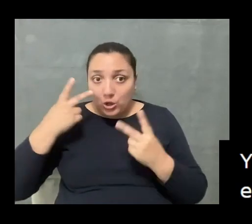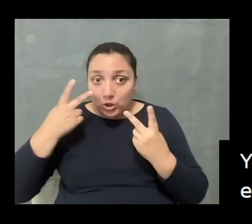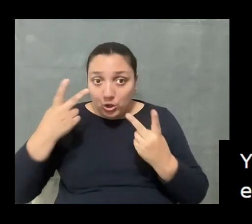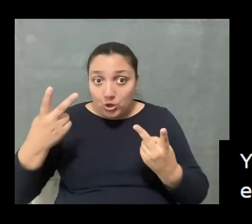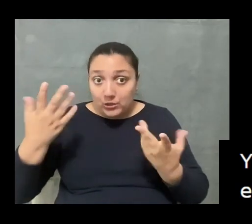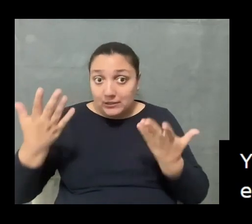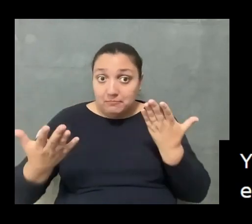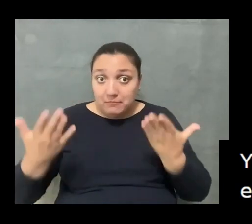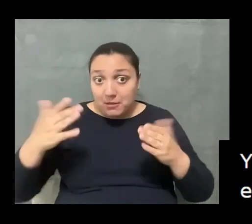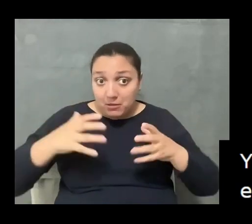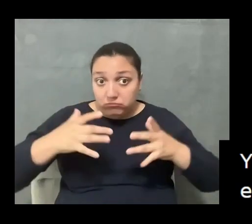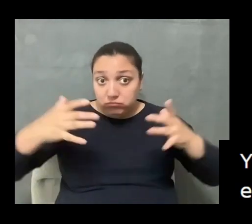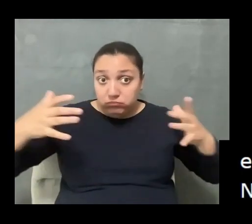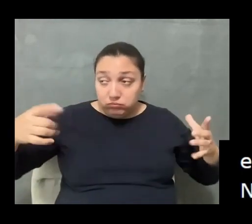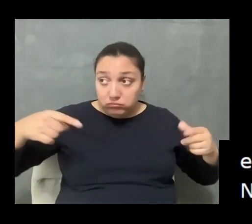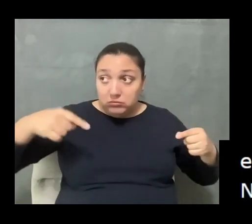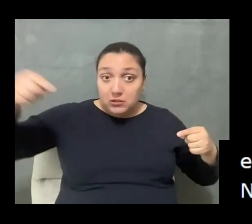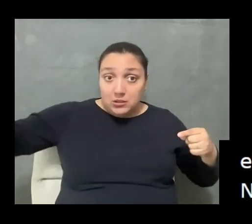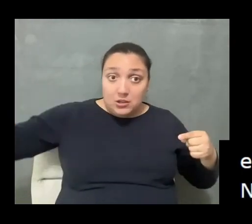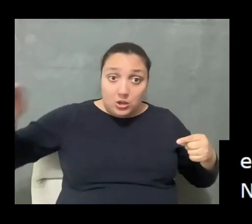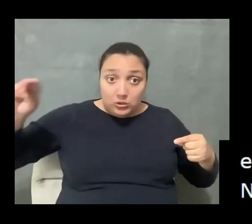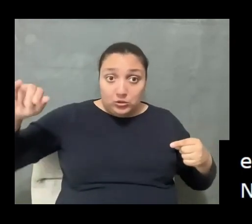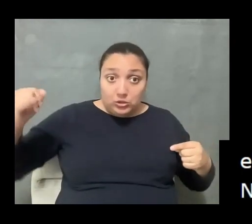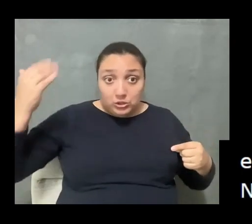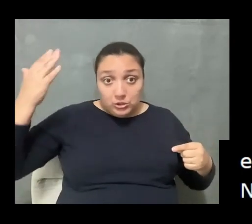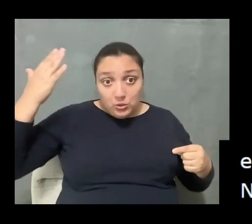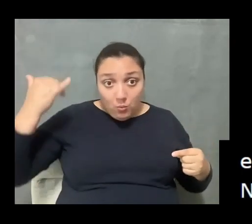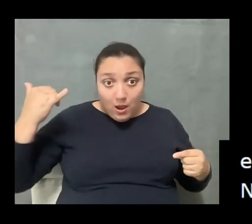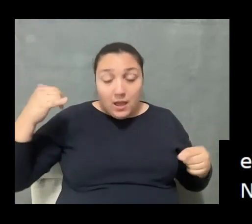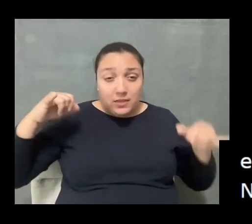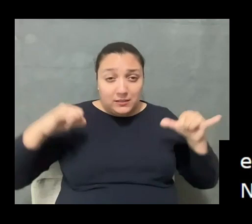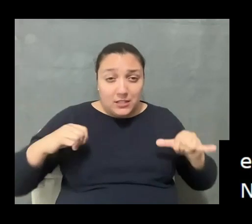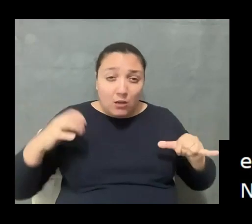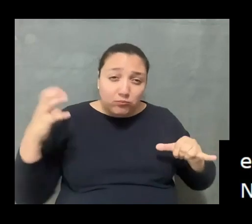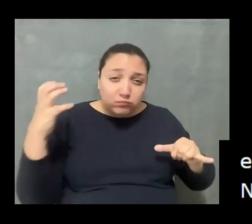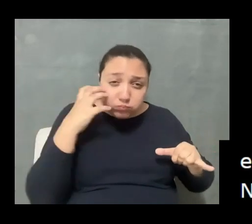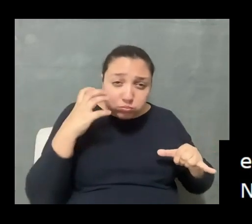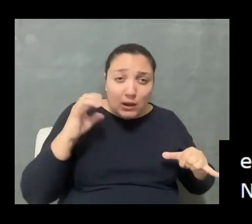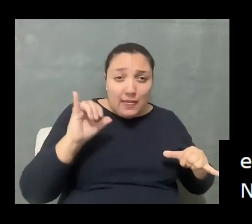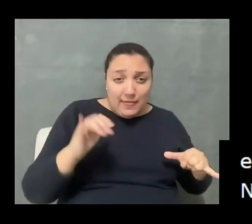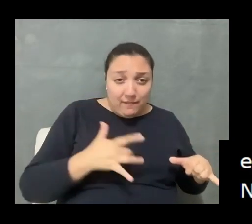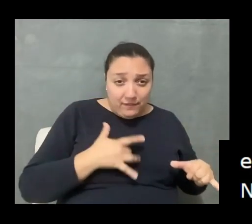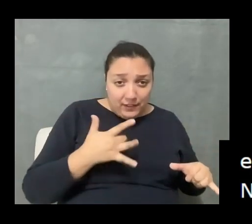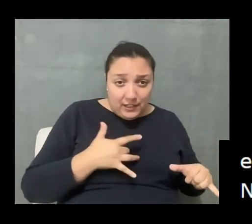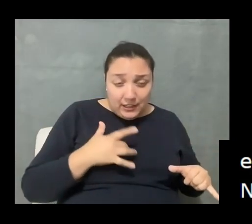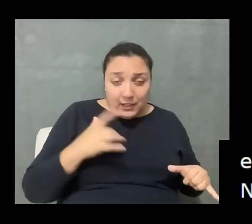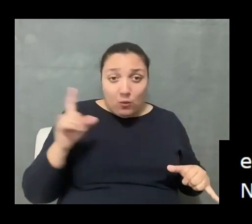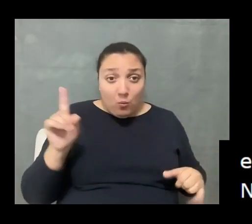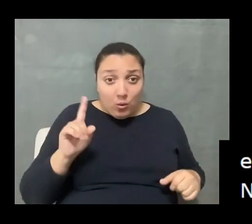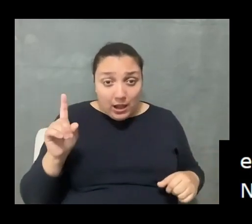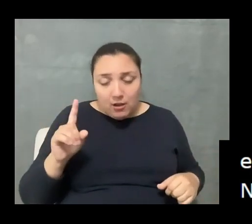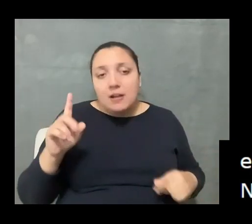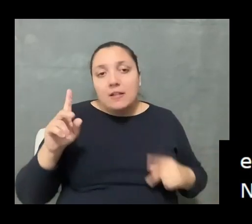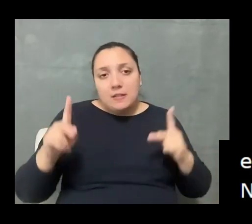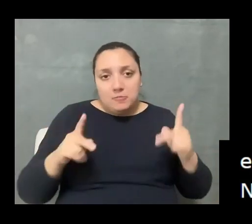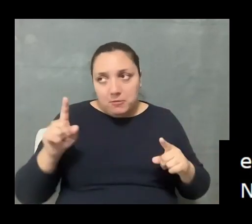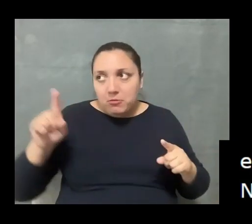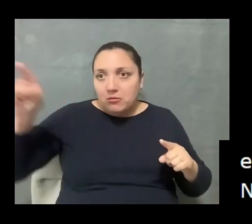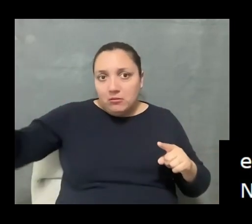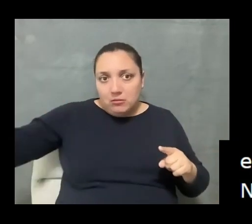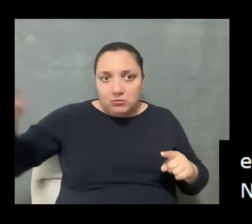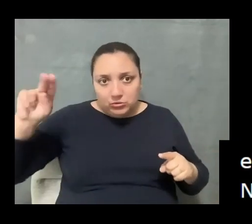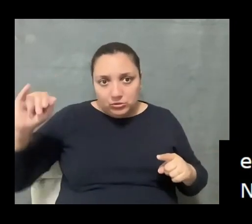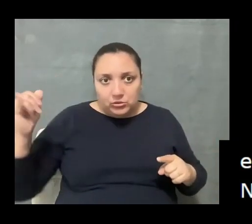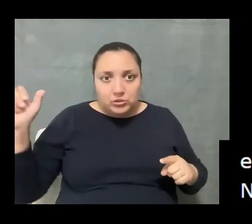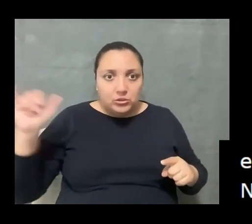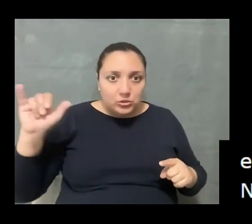across the river because we want to bring this same density and this same feeling to the people that we have, where we've turned up Jersey City,